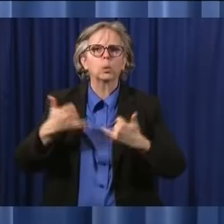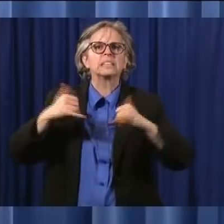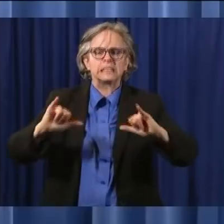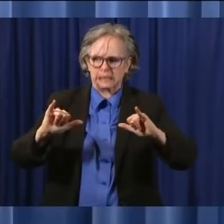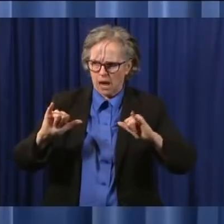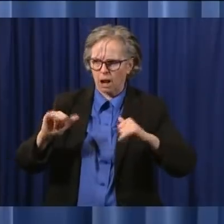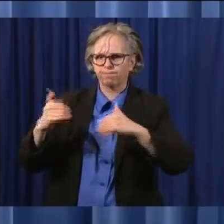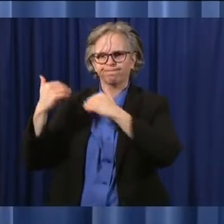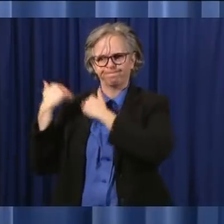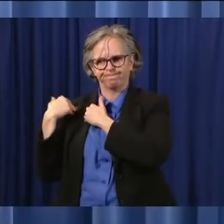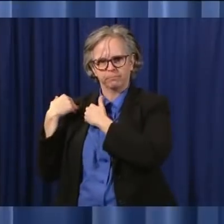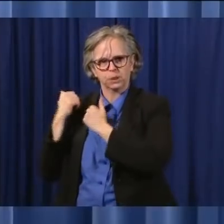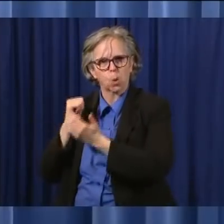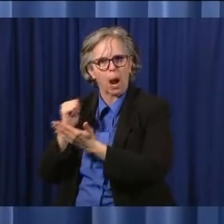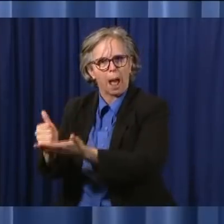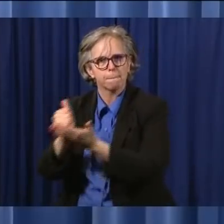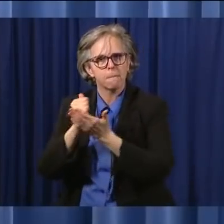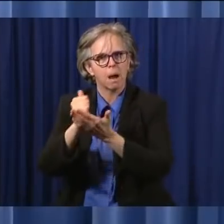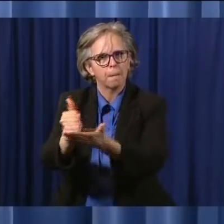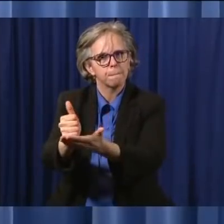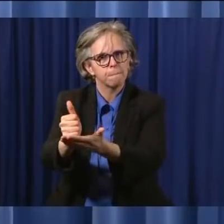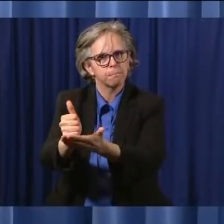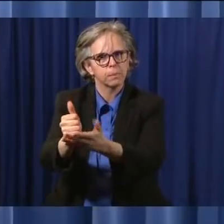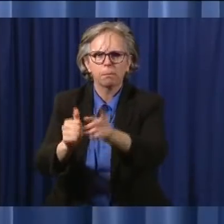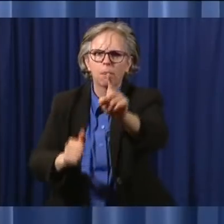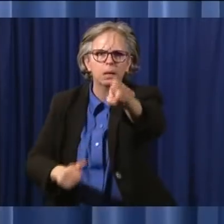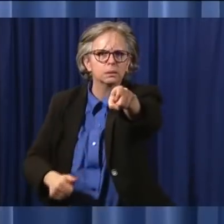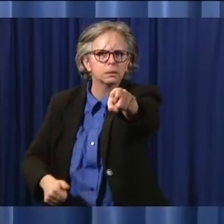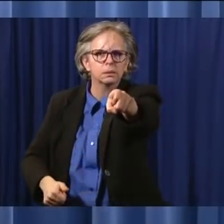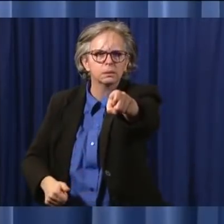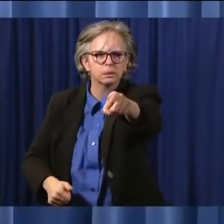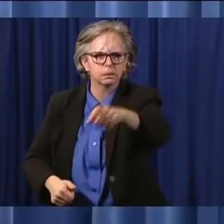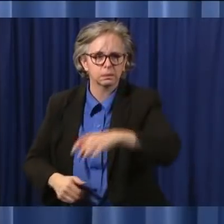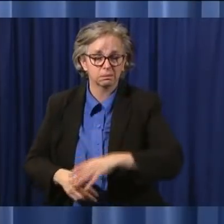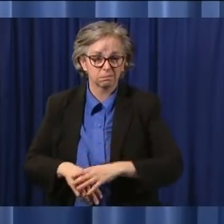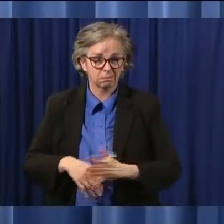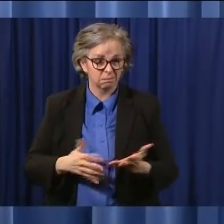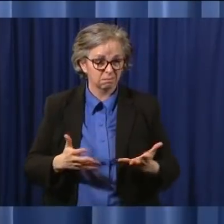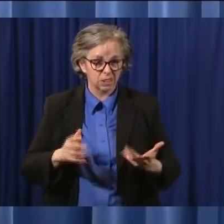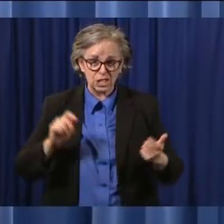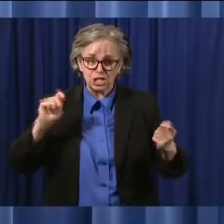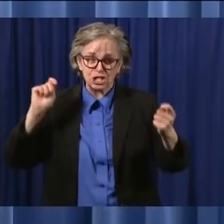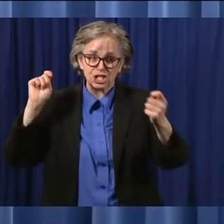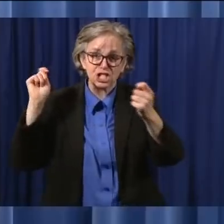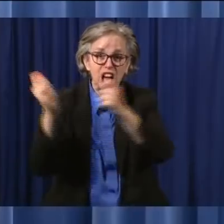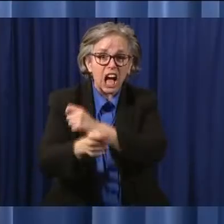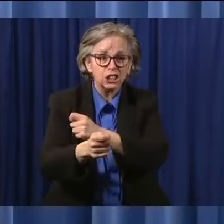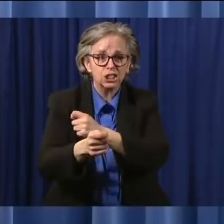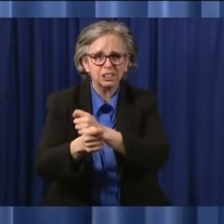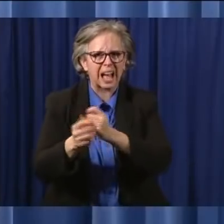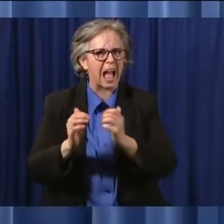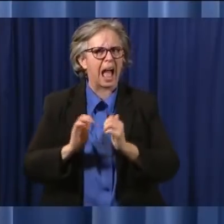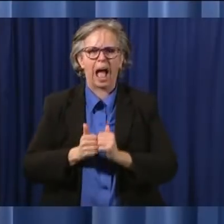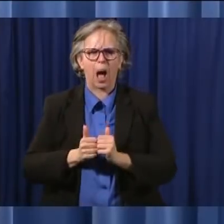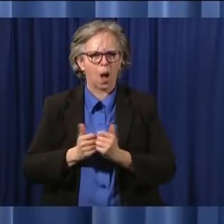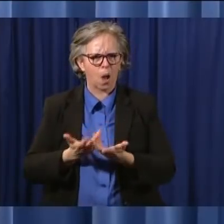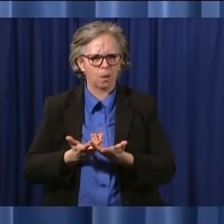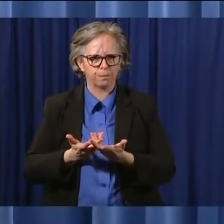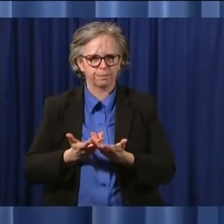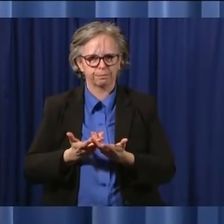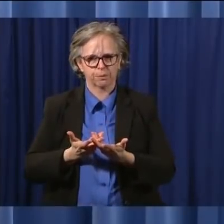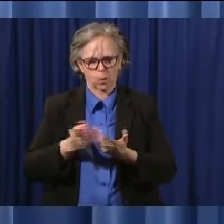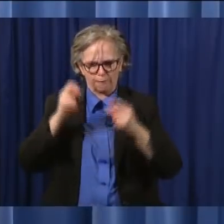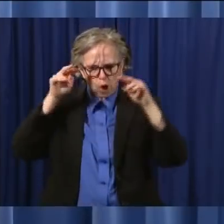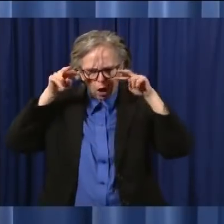To truly change things, we must address the social conditions that drive 70% of our health outcomes. Things such as